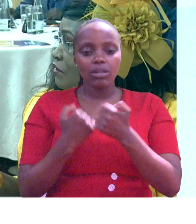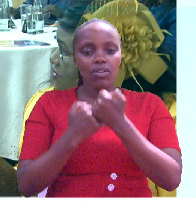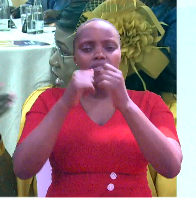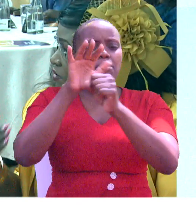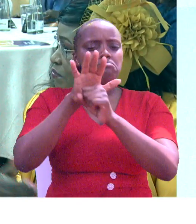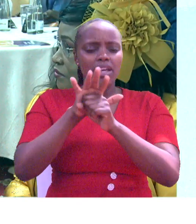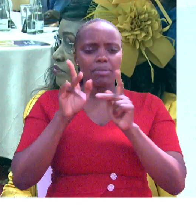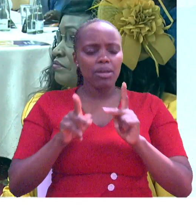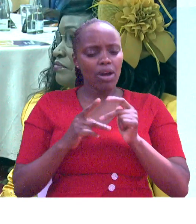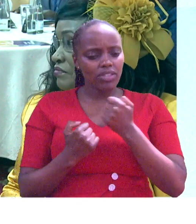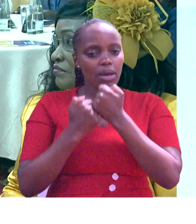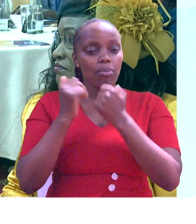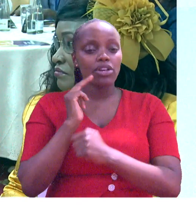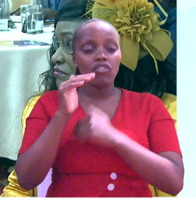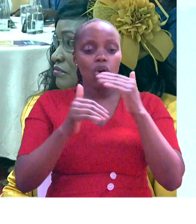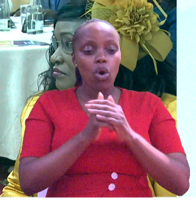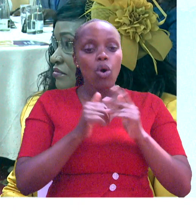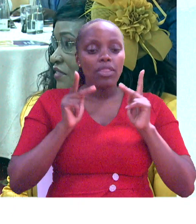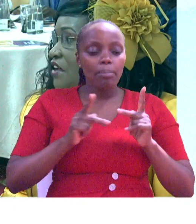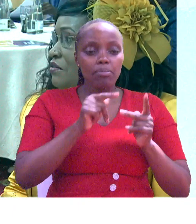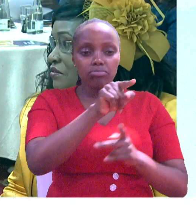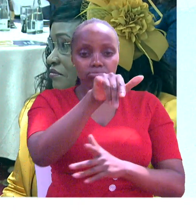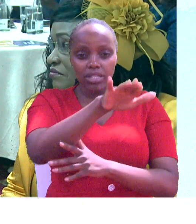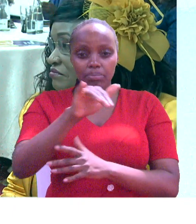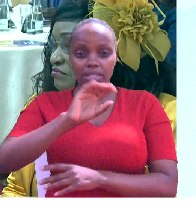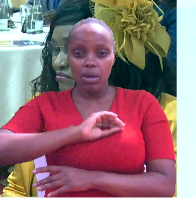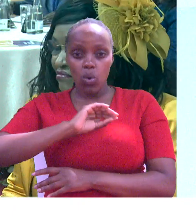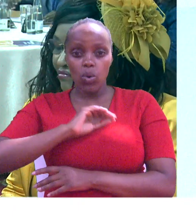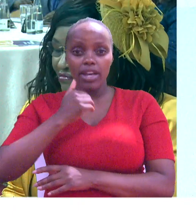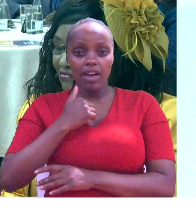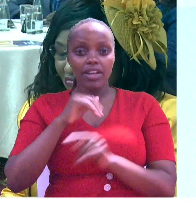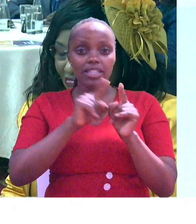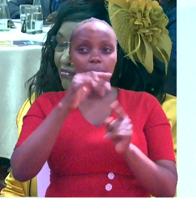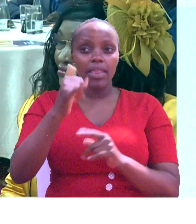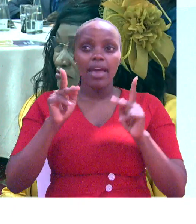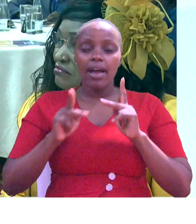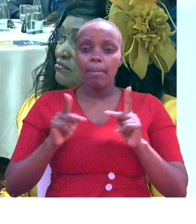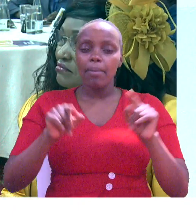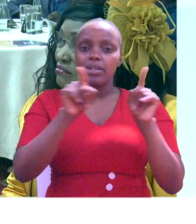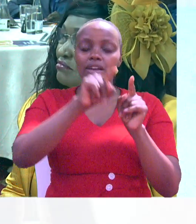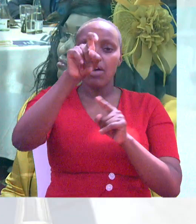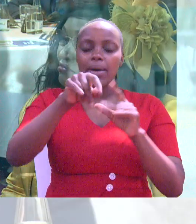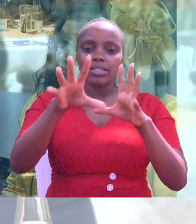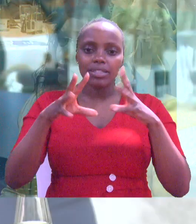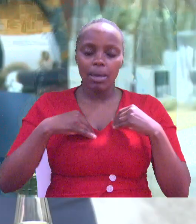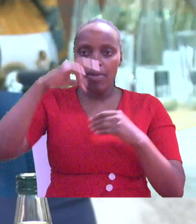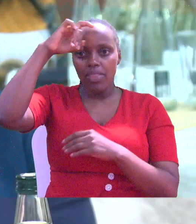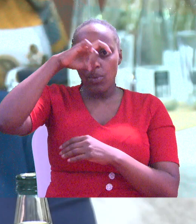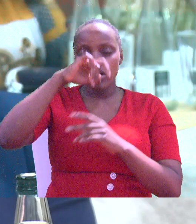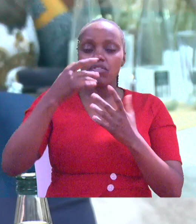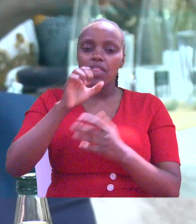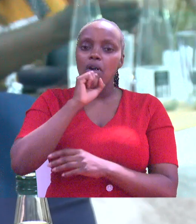many. And everybody has their space, you know. So, Pia, the young people, we must embrace the wisdom of